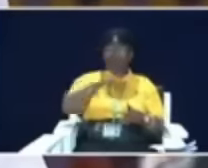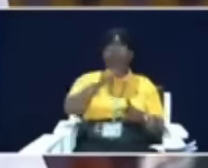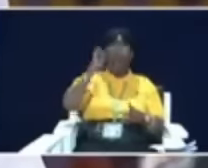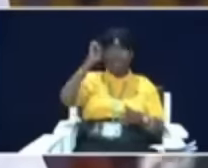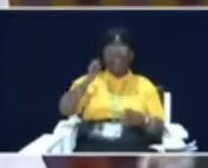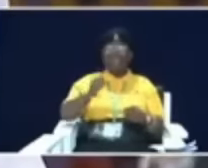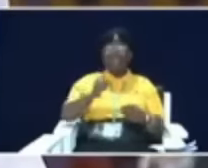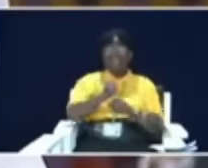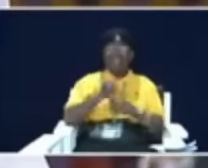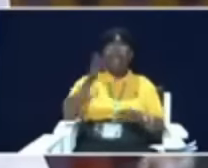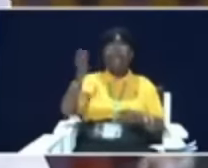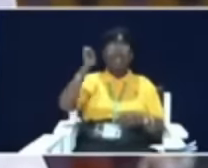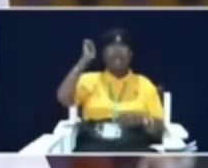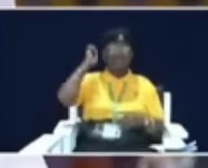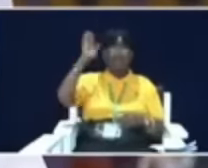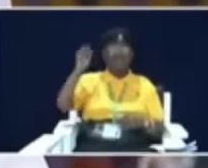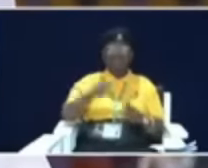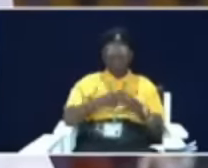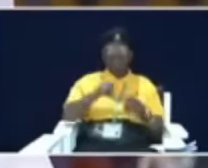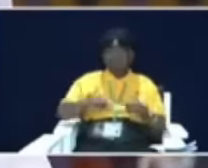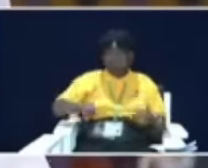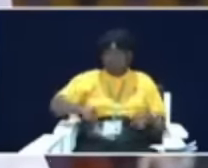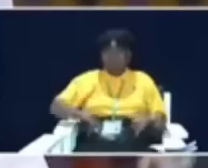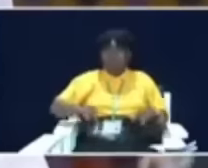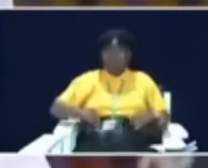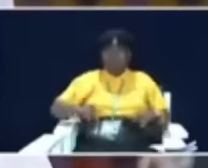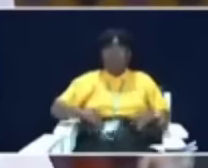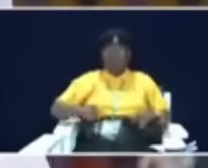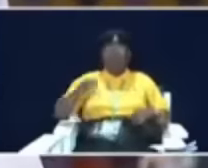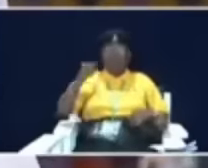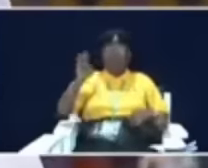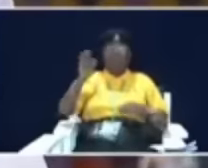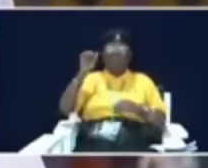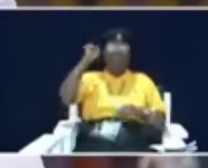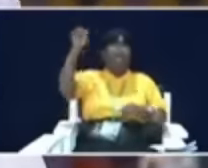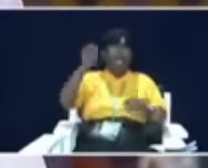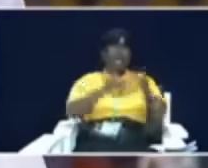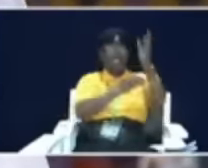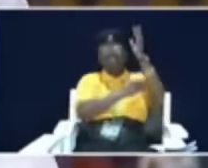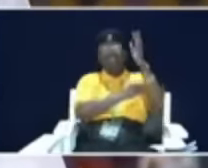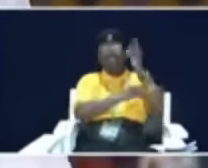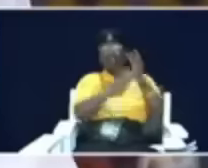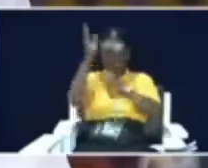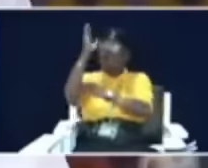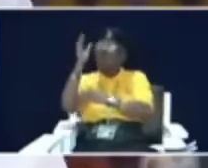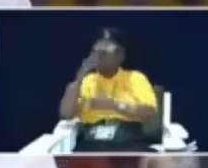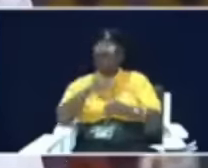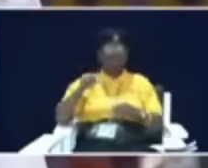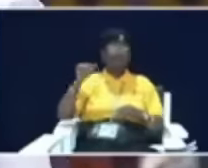God. And then we'll kill him and take over the kingdom.